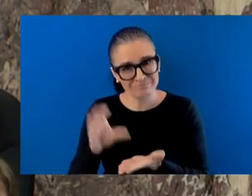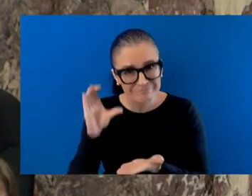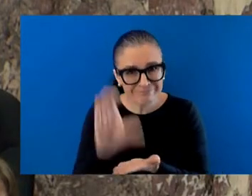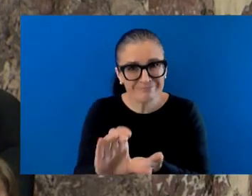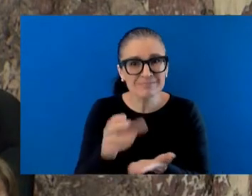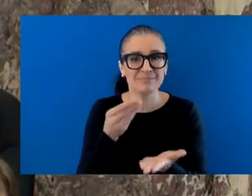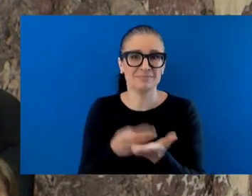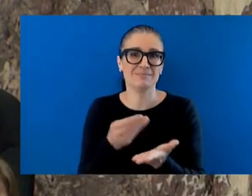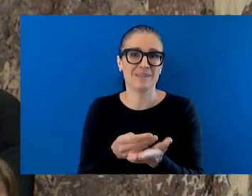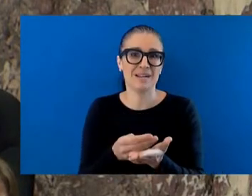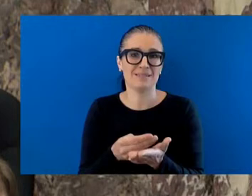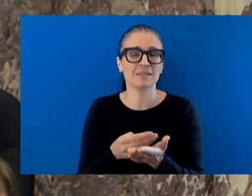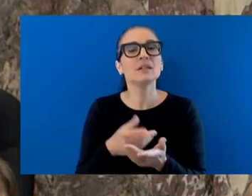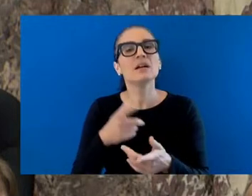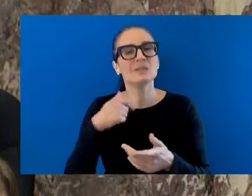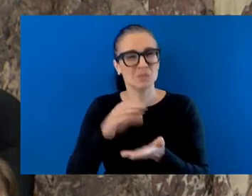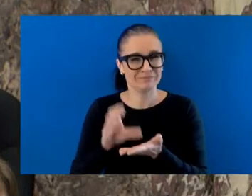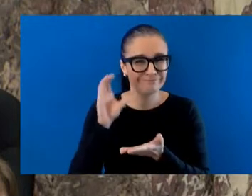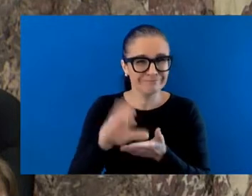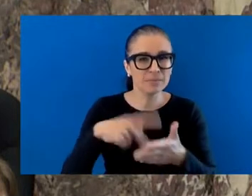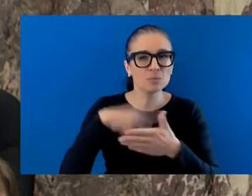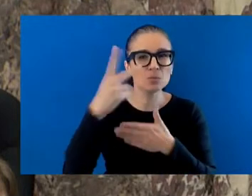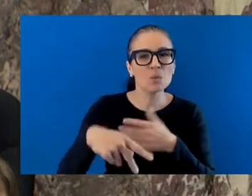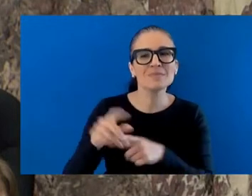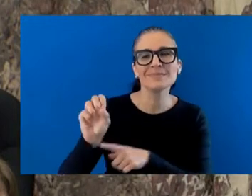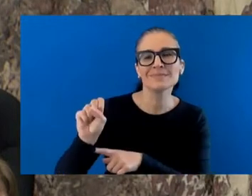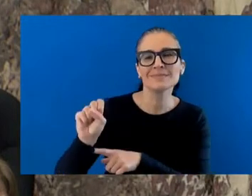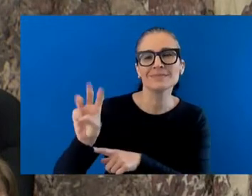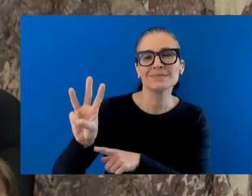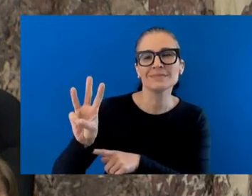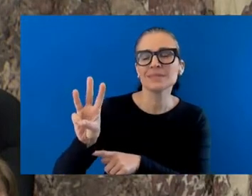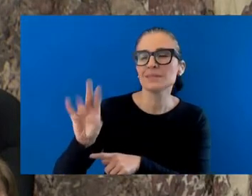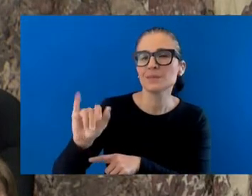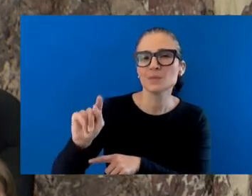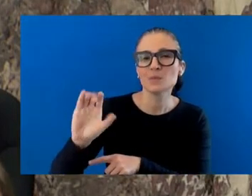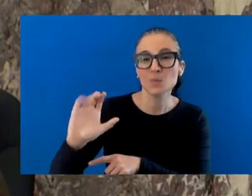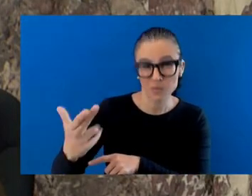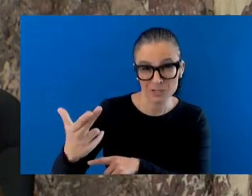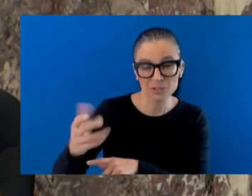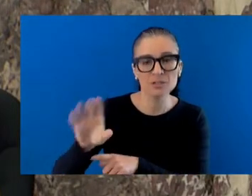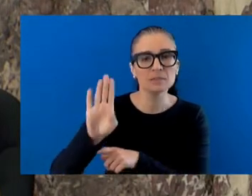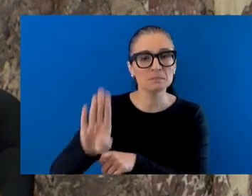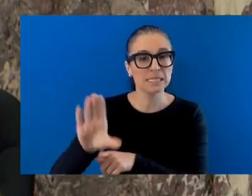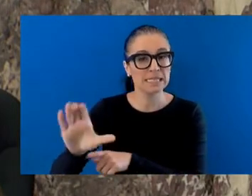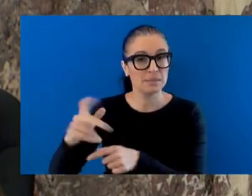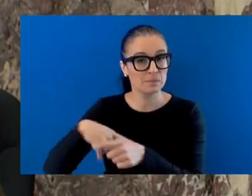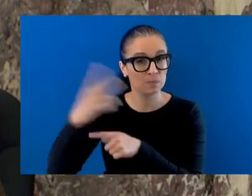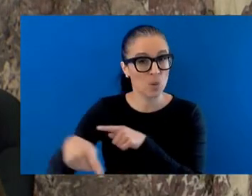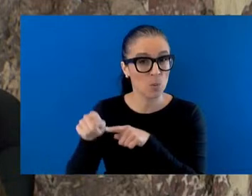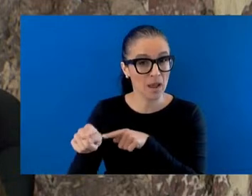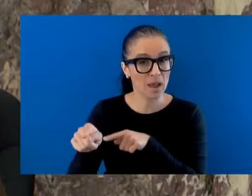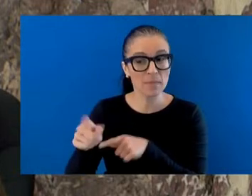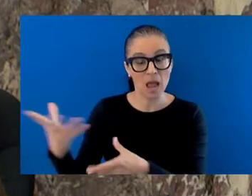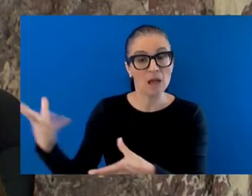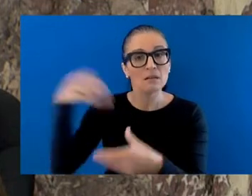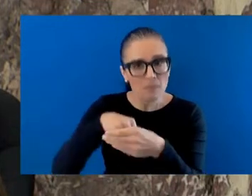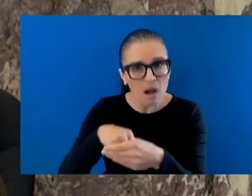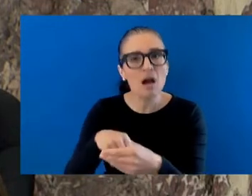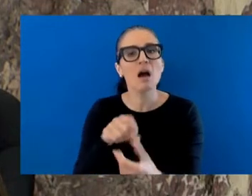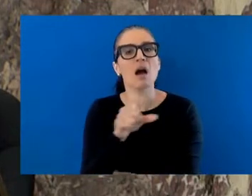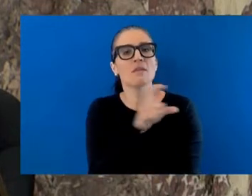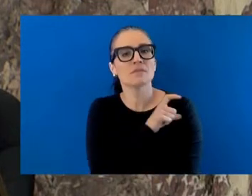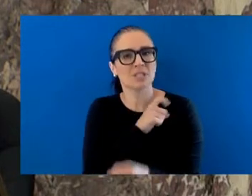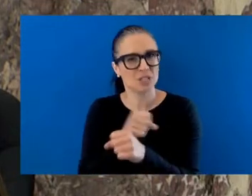things and was heavily involved in the relational security model. The Switch BC needed to be created because